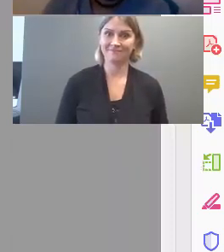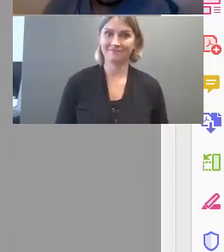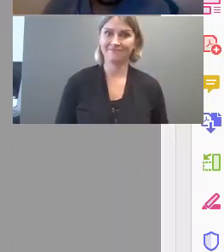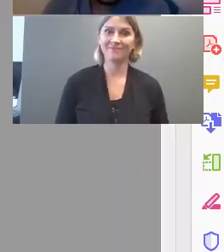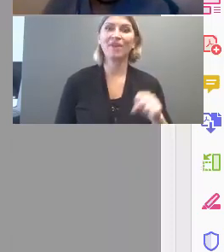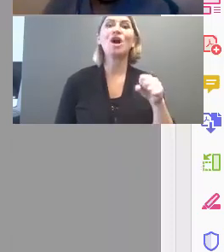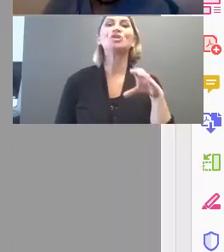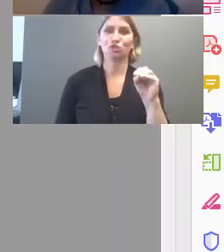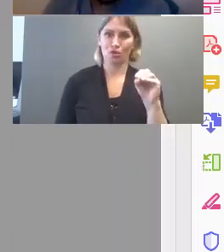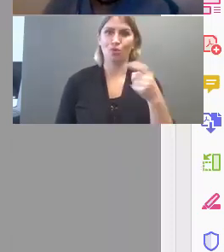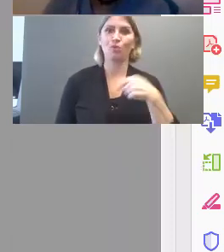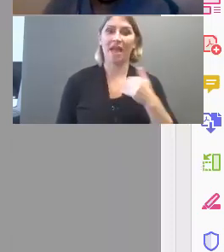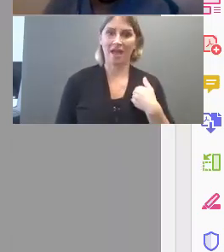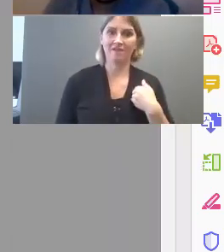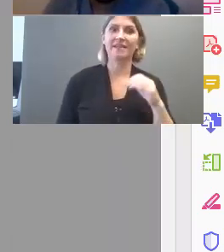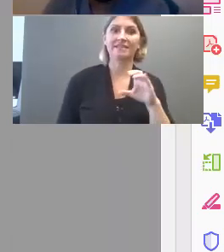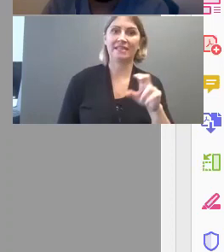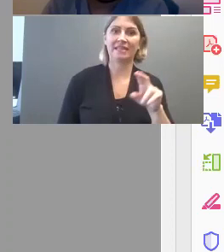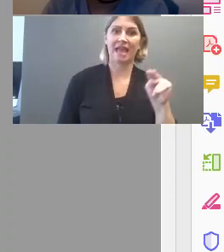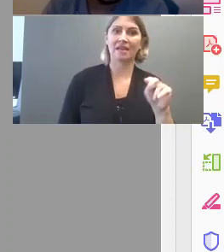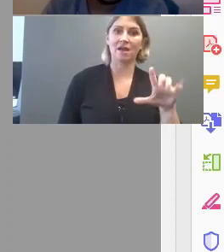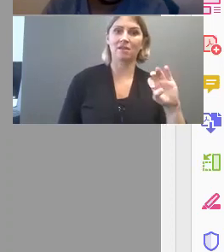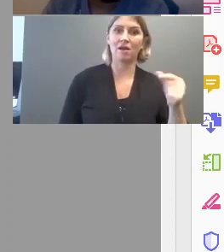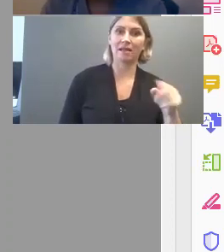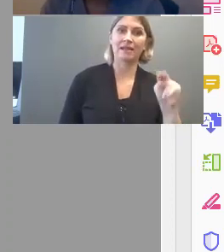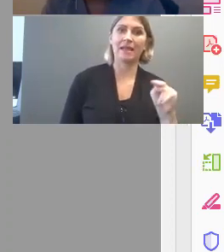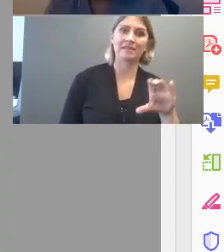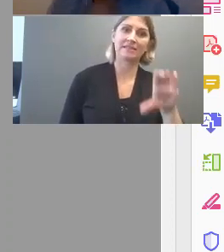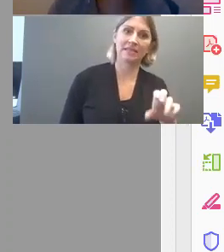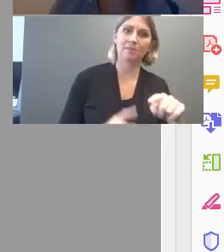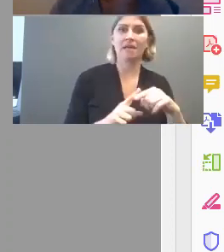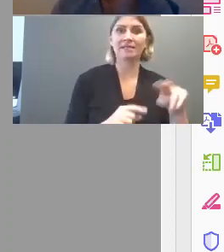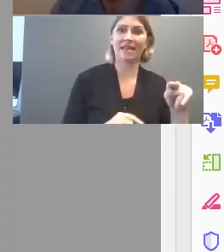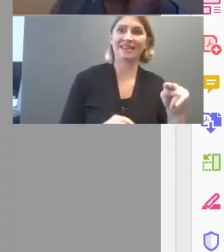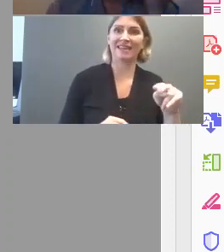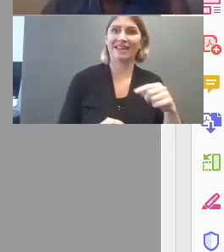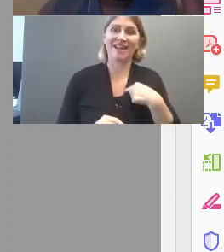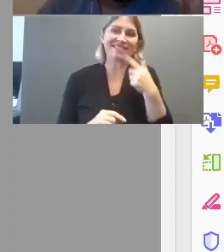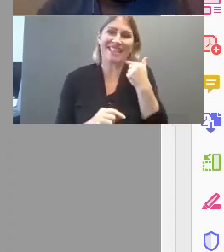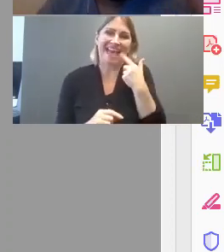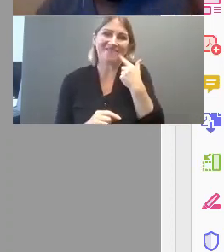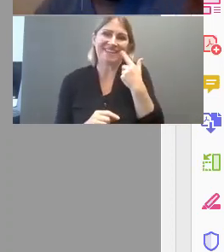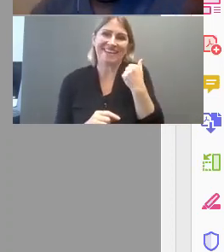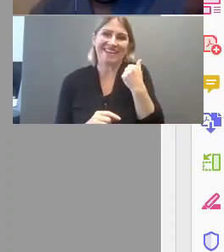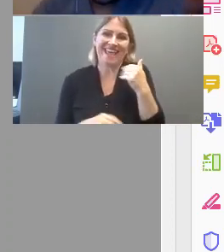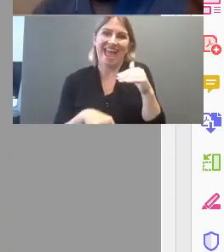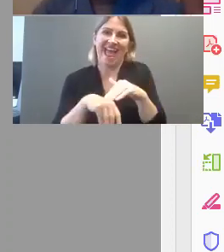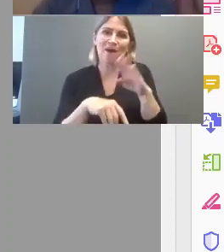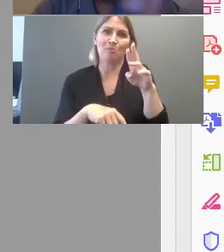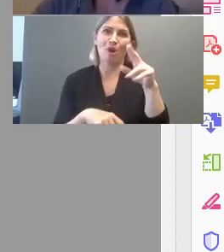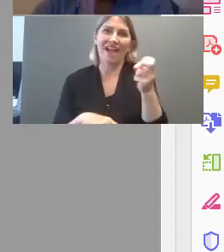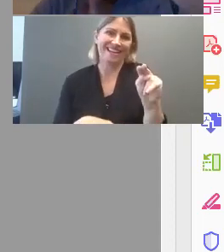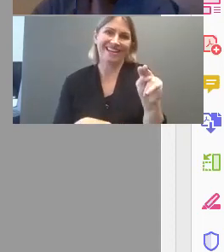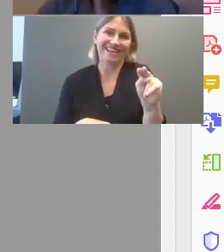Okay, so we have Cn log n minus Cn plus n. I'm just still laughing that Brian is saying that Brian is